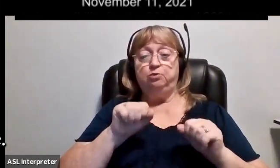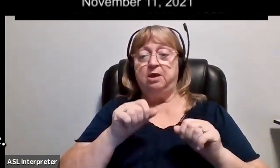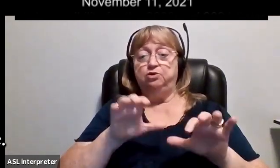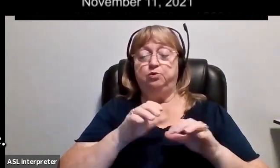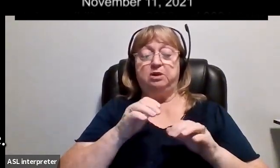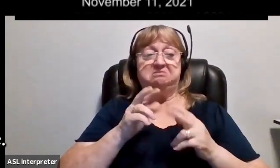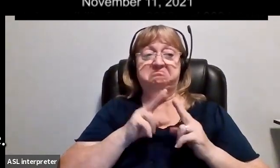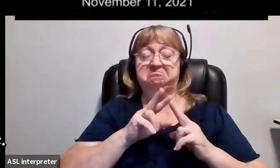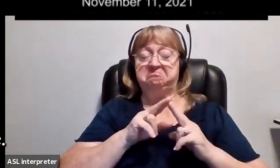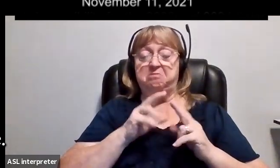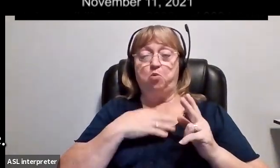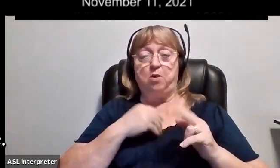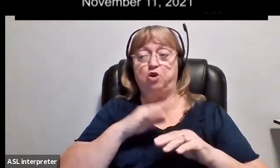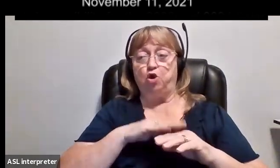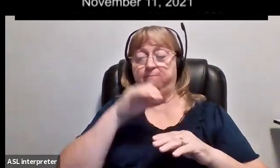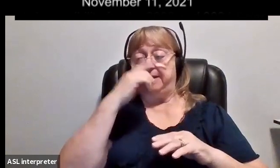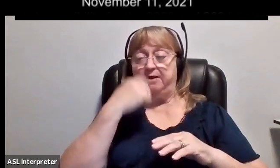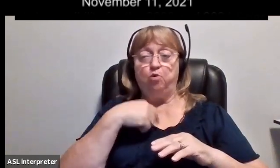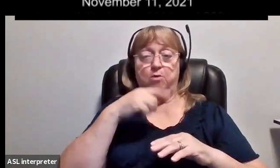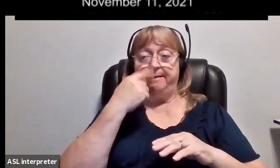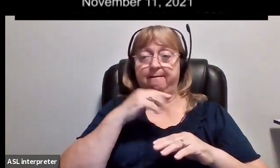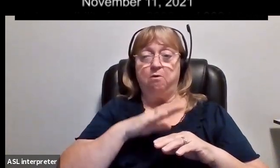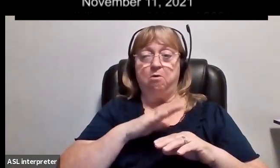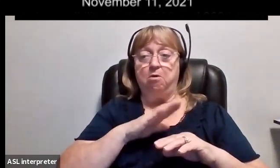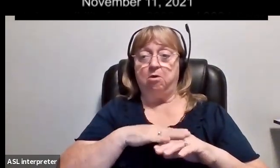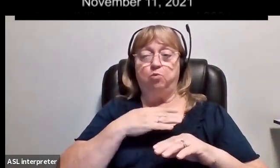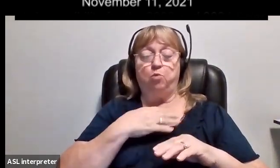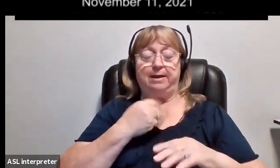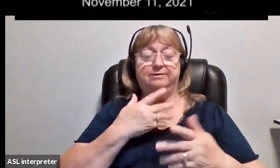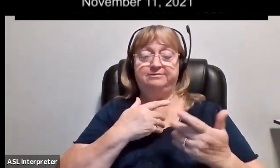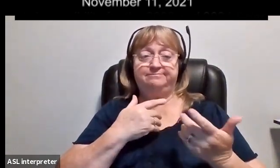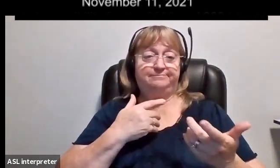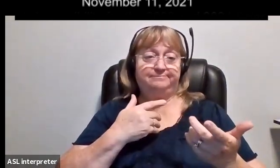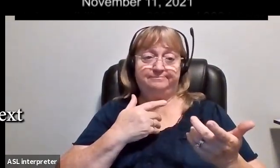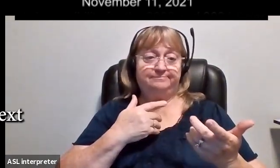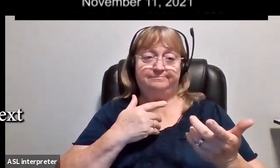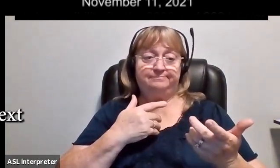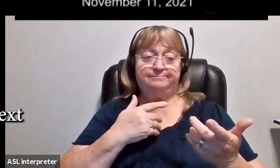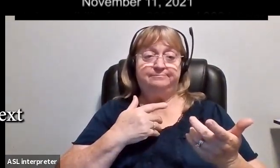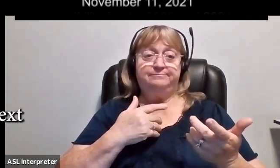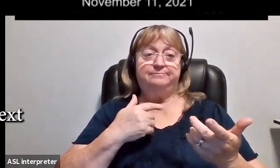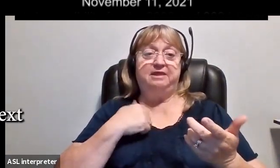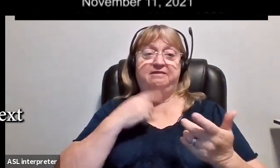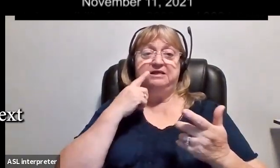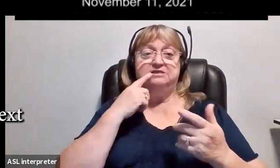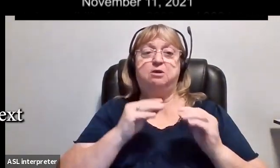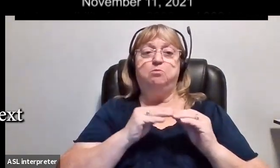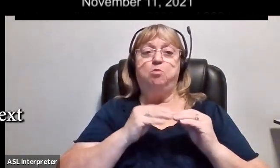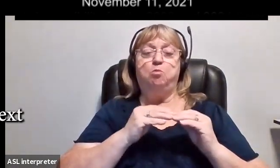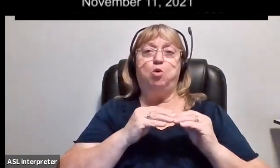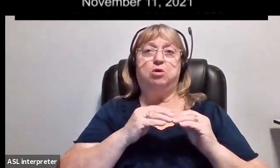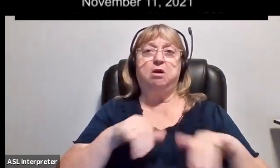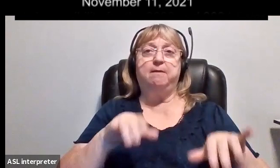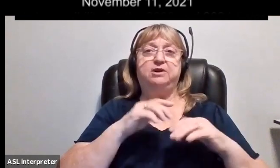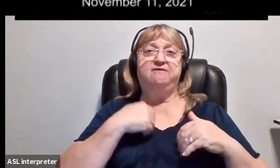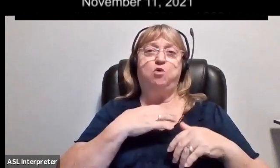on black or black on white. I'm understanding that it's more common for people to do black text on a white background.